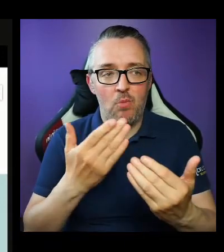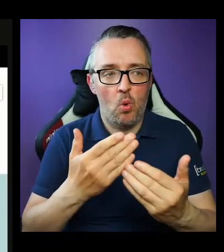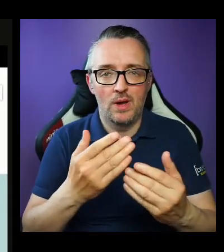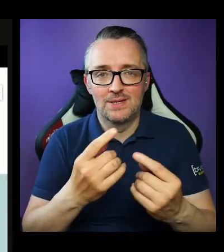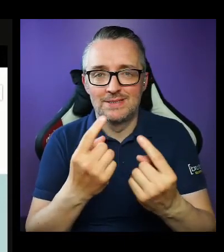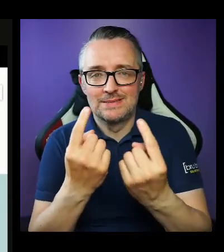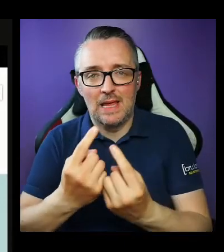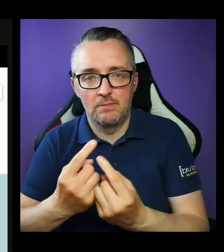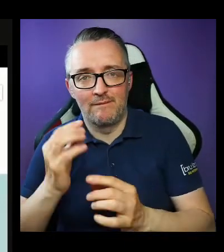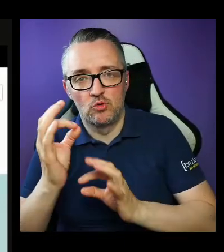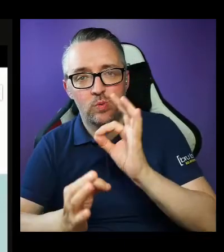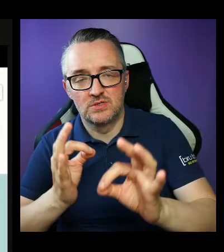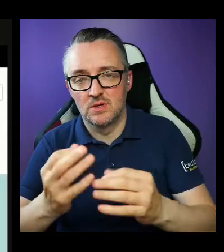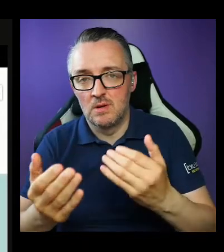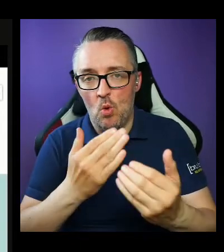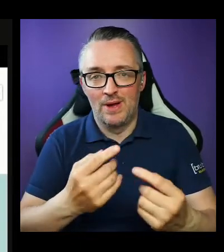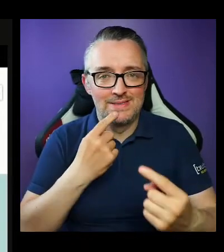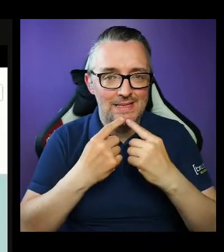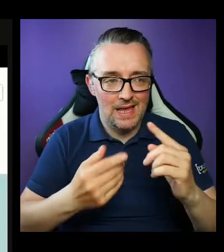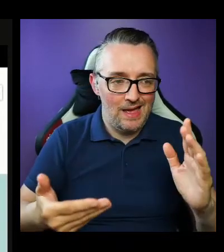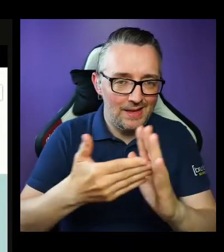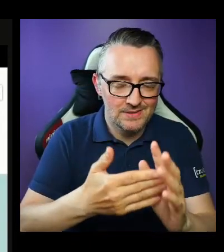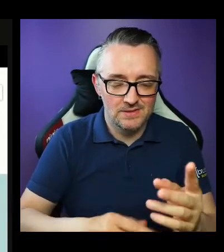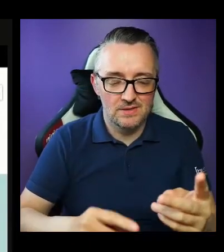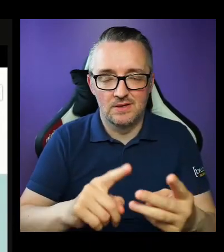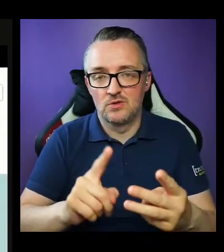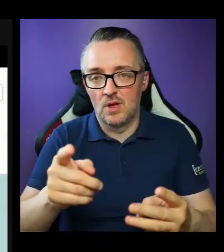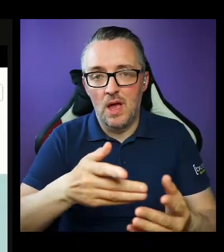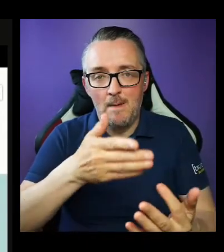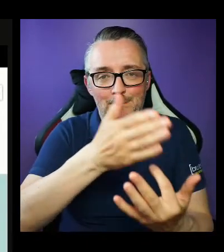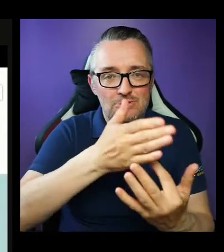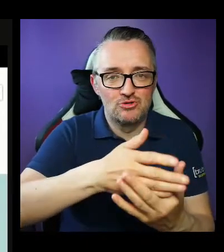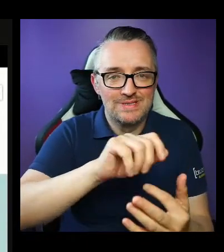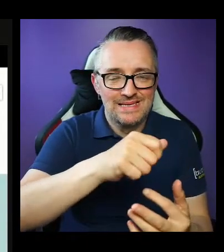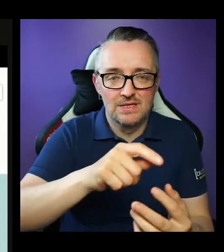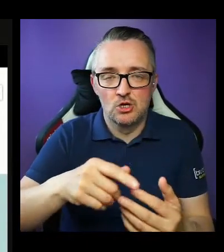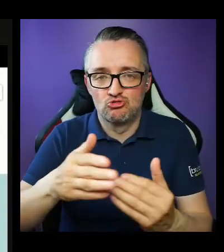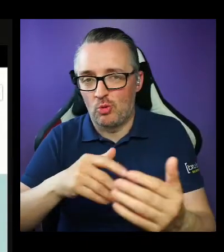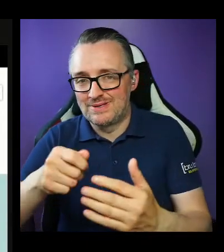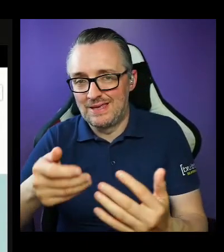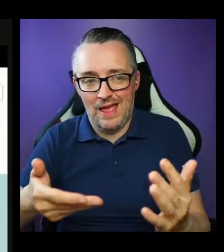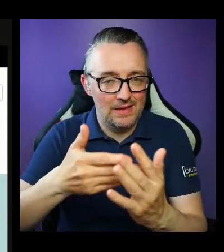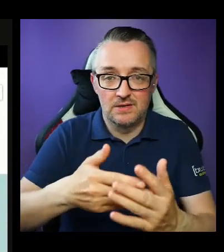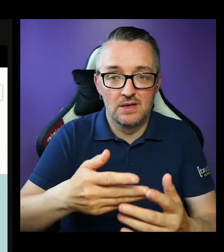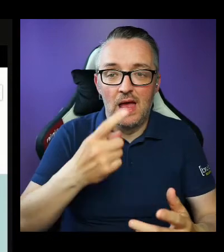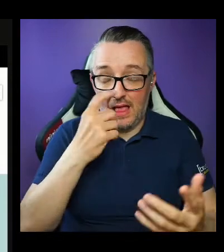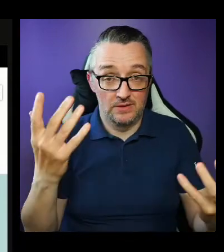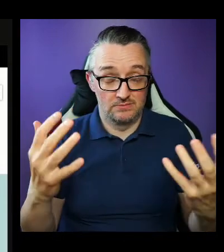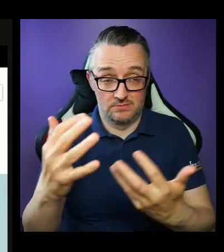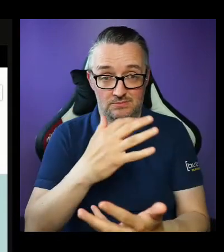queries, more data in your partition key and sort key, it can become